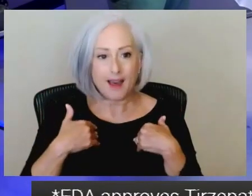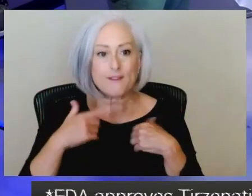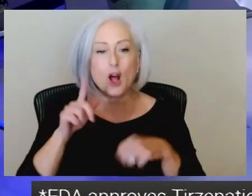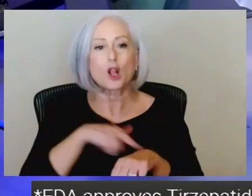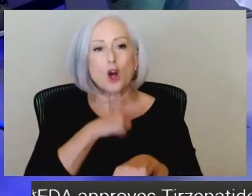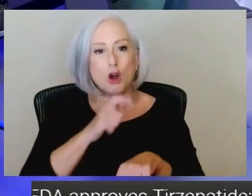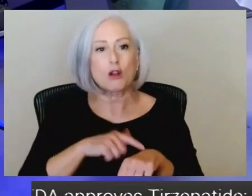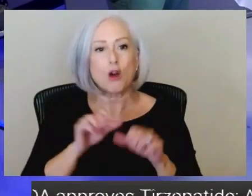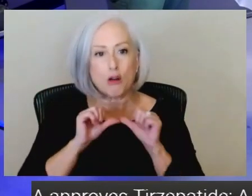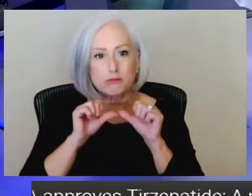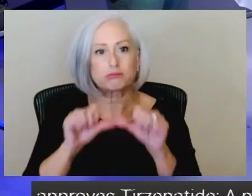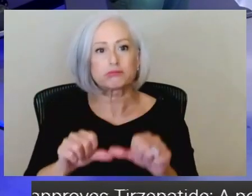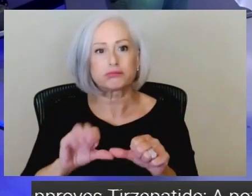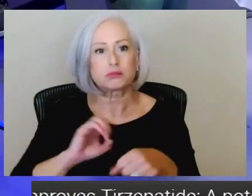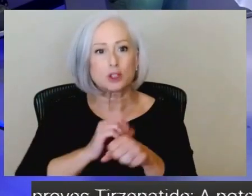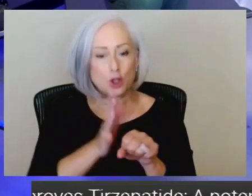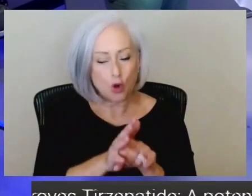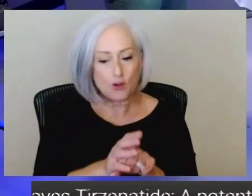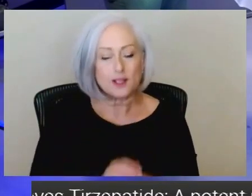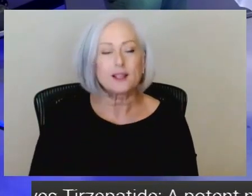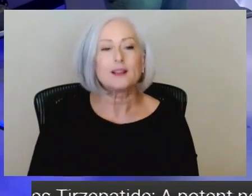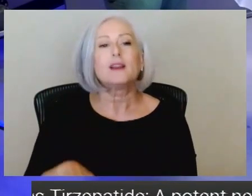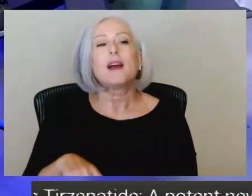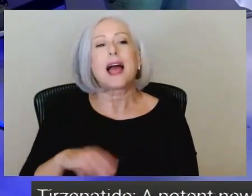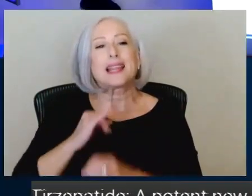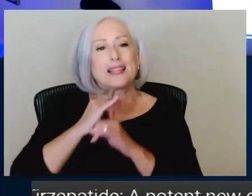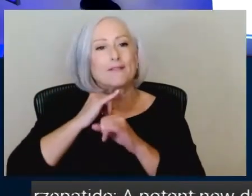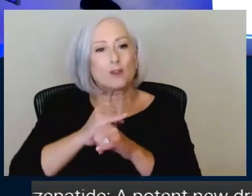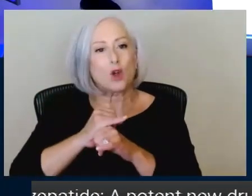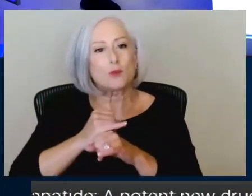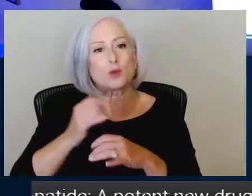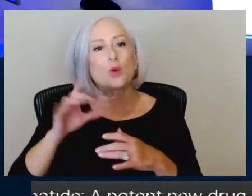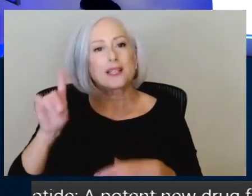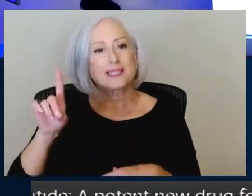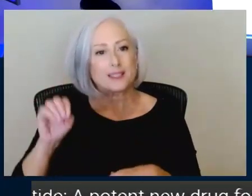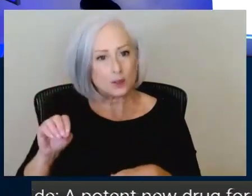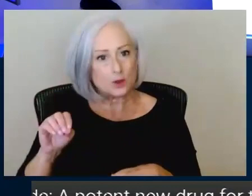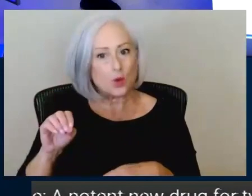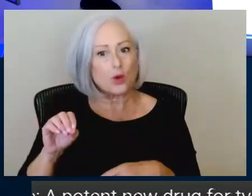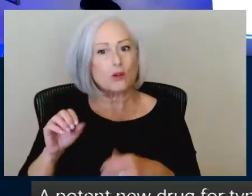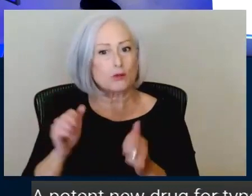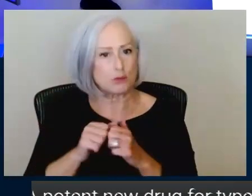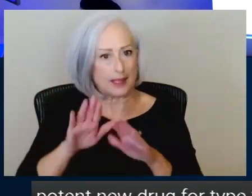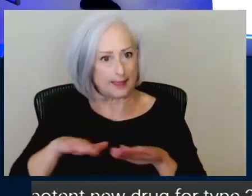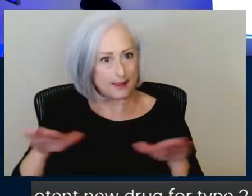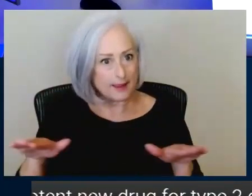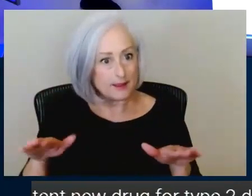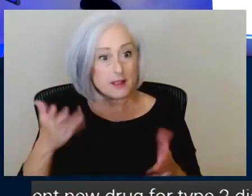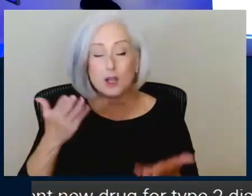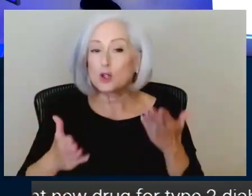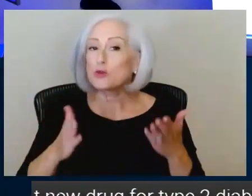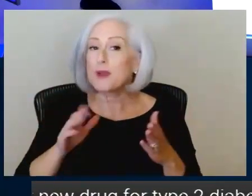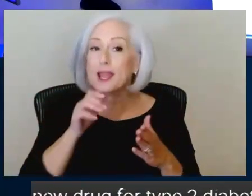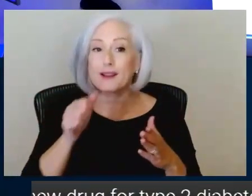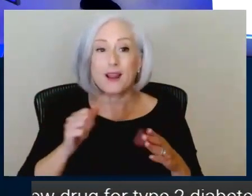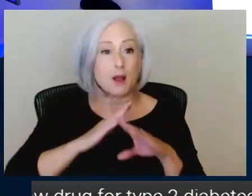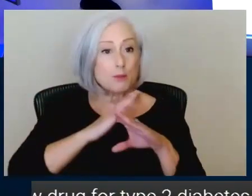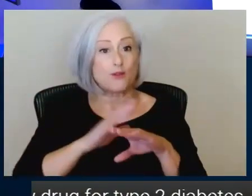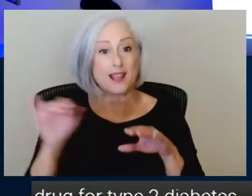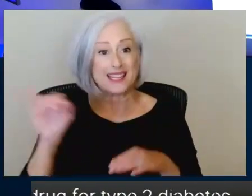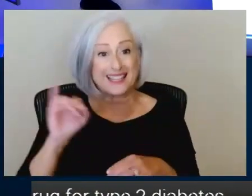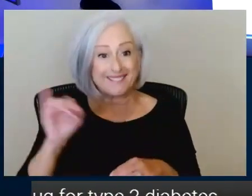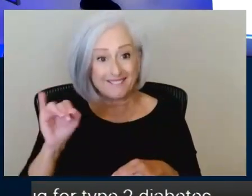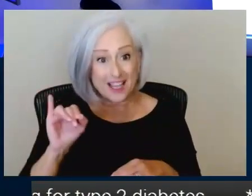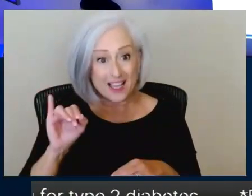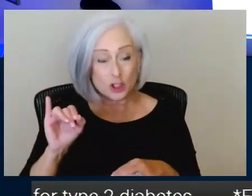you can. The data looks like you're still going to prevent that with vaccination. You may not prevent infection as much, right? Disease